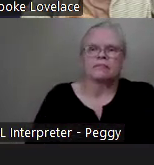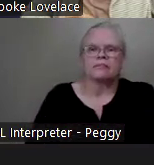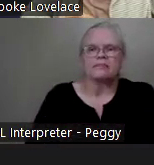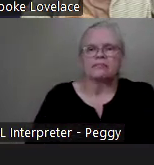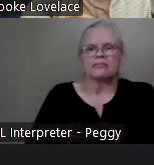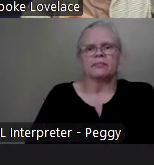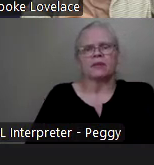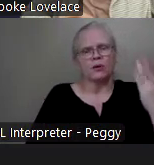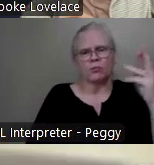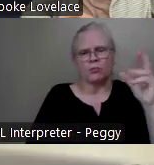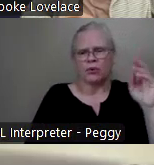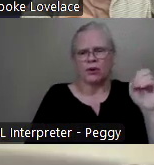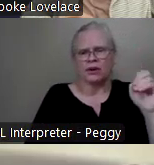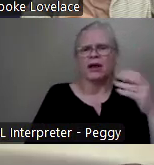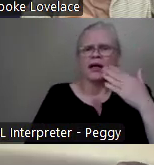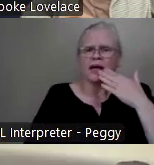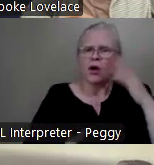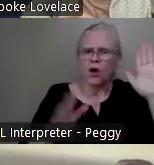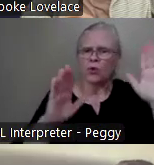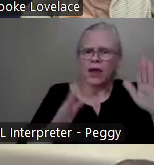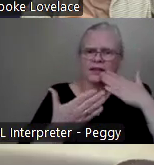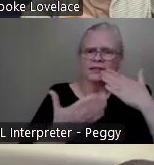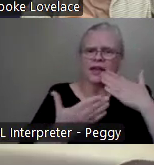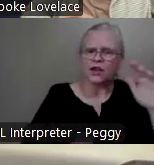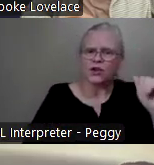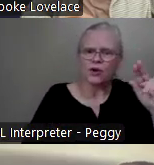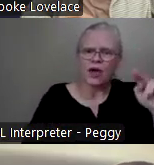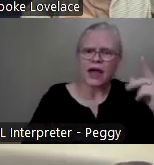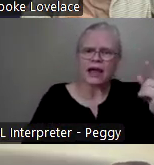Great. Thank you, Angie, for that tip.